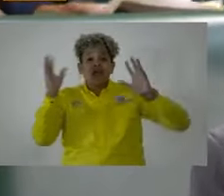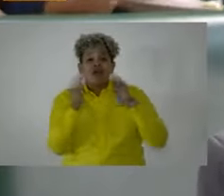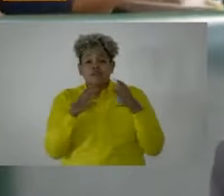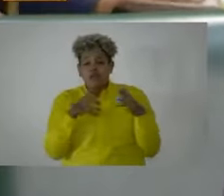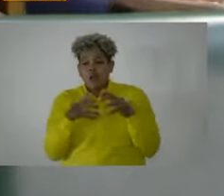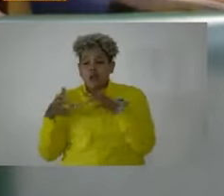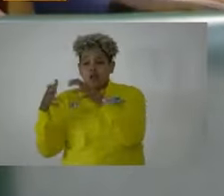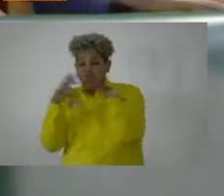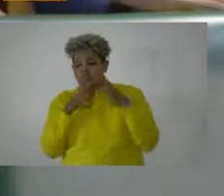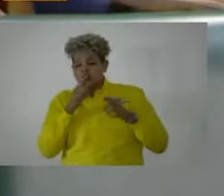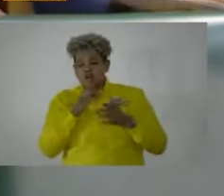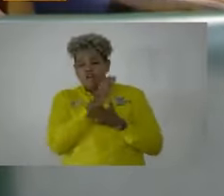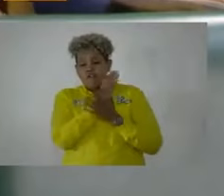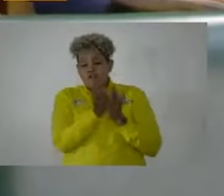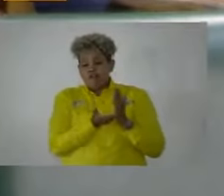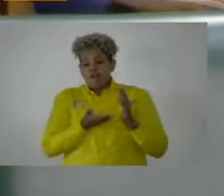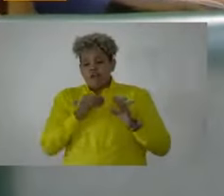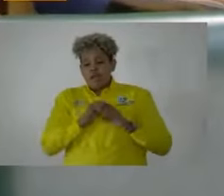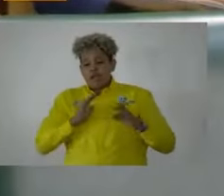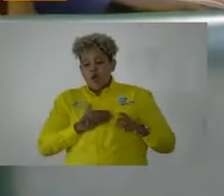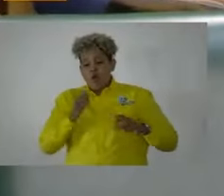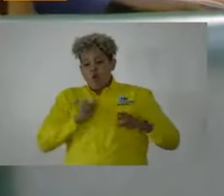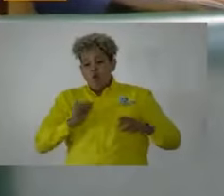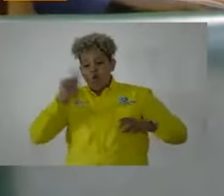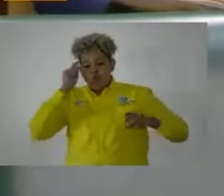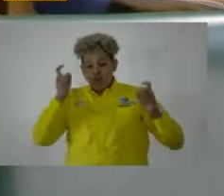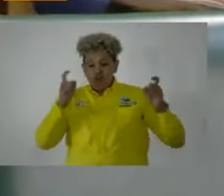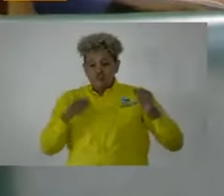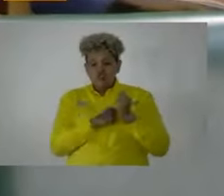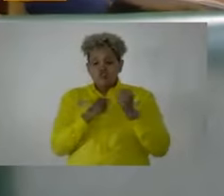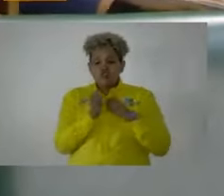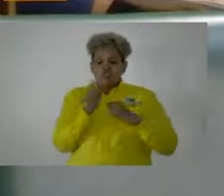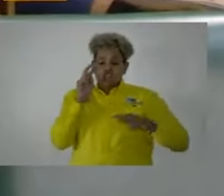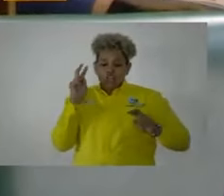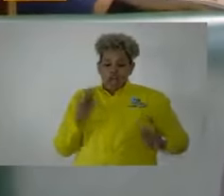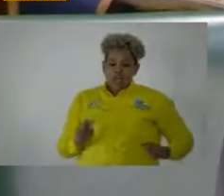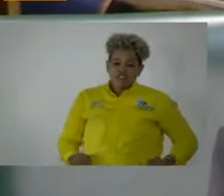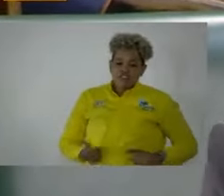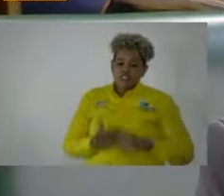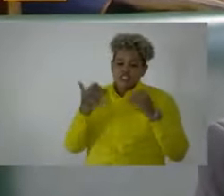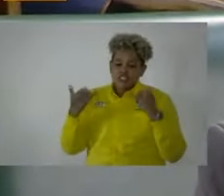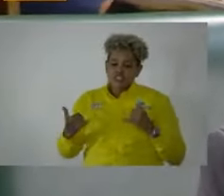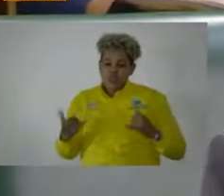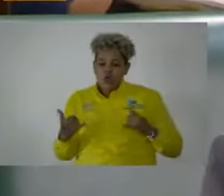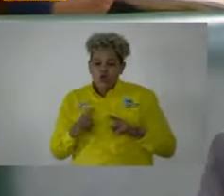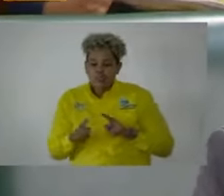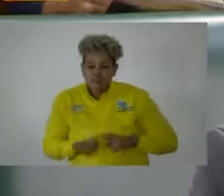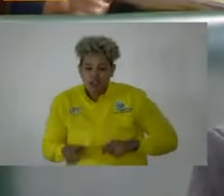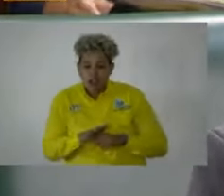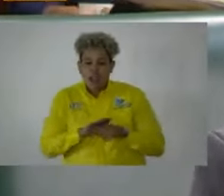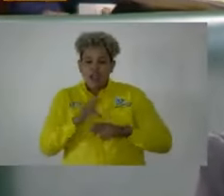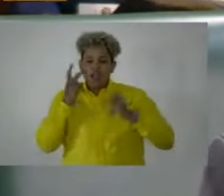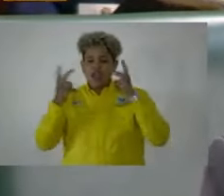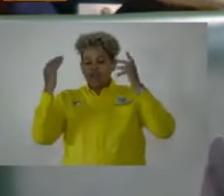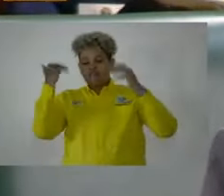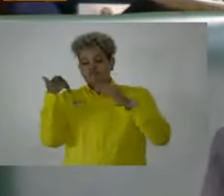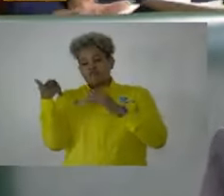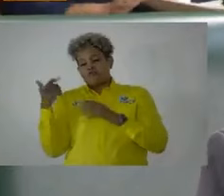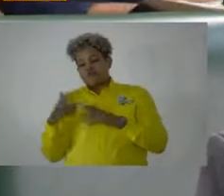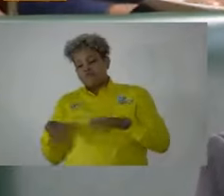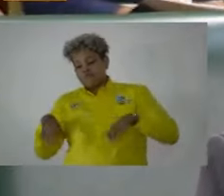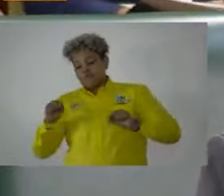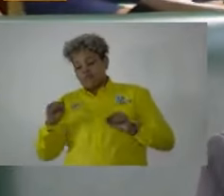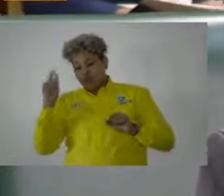of portfolios within our own governance structure to address the now desperate area of transparency and accountable